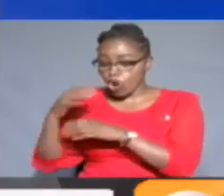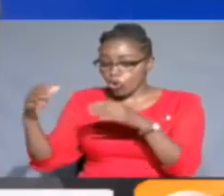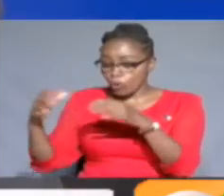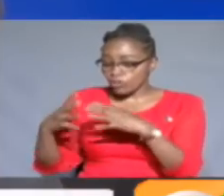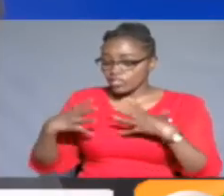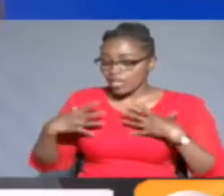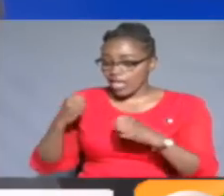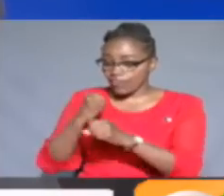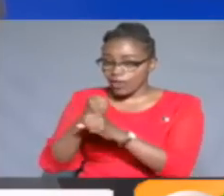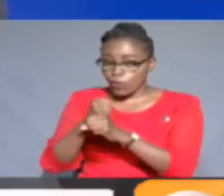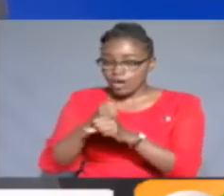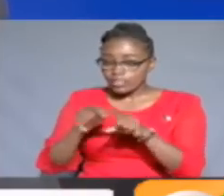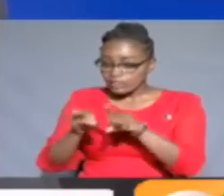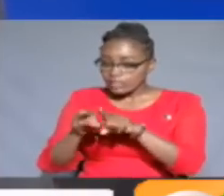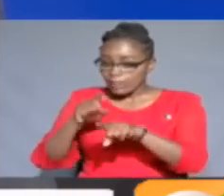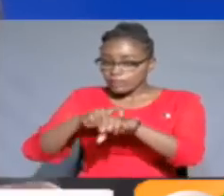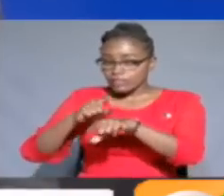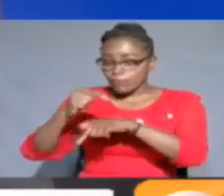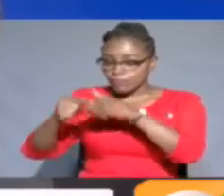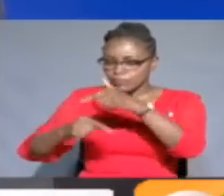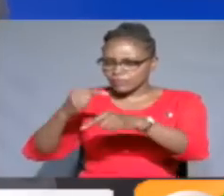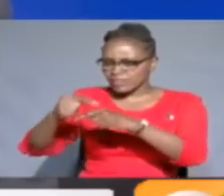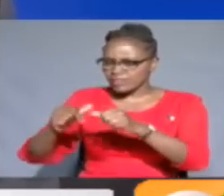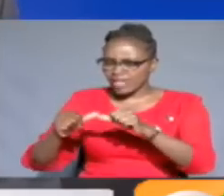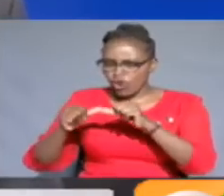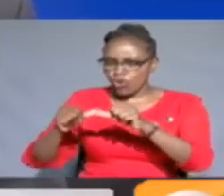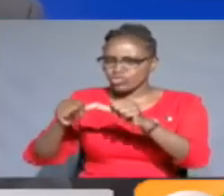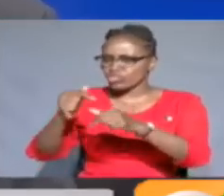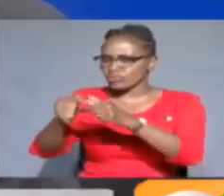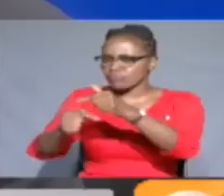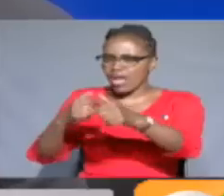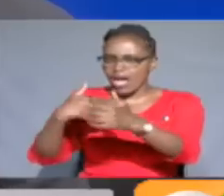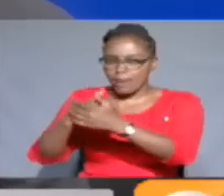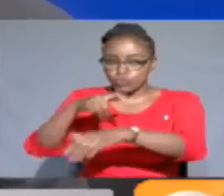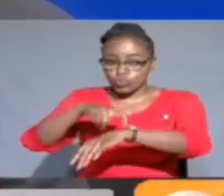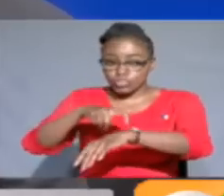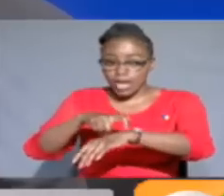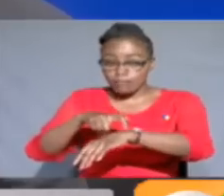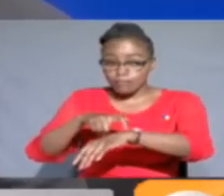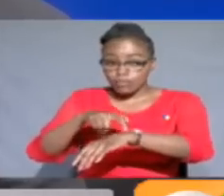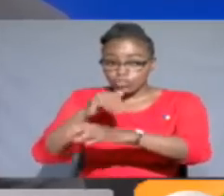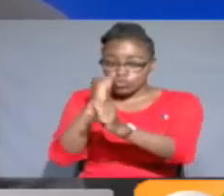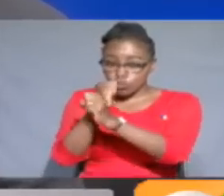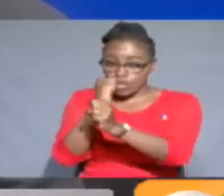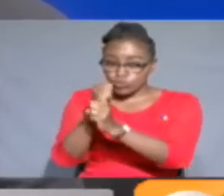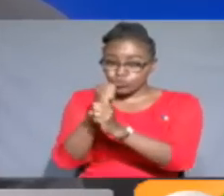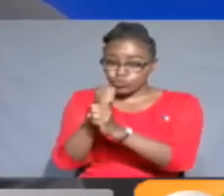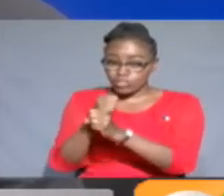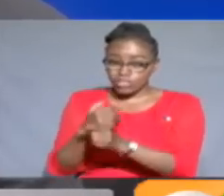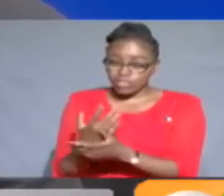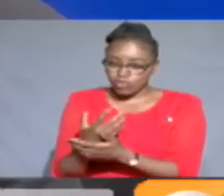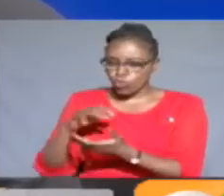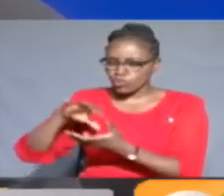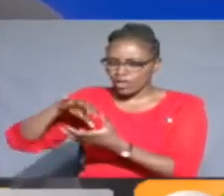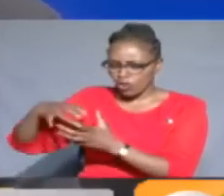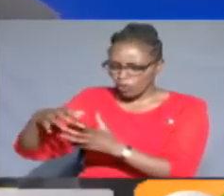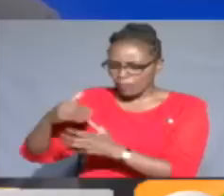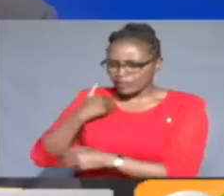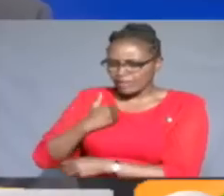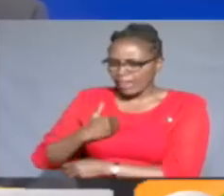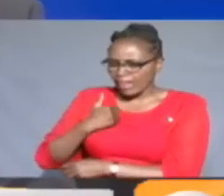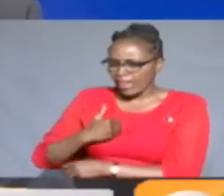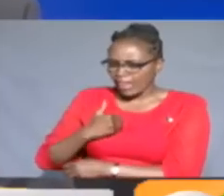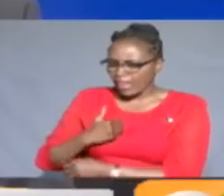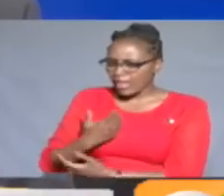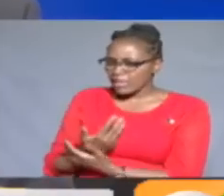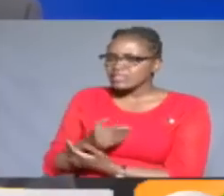workers. And as you go, it's a continuum. Up to the time when you are doing those complex surgeries, even